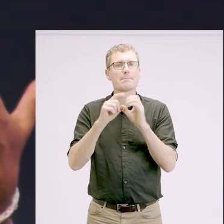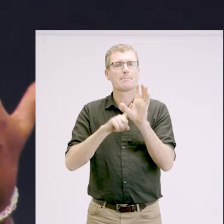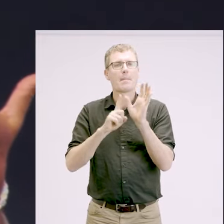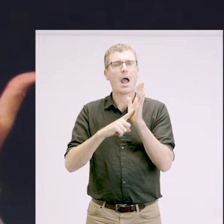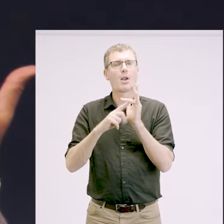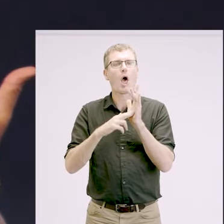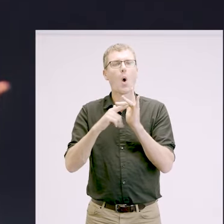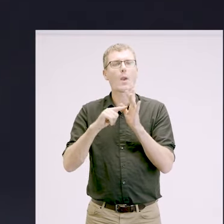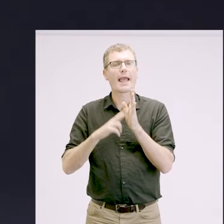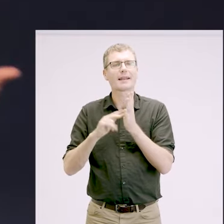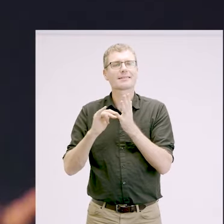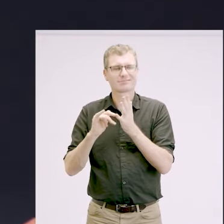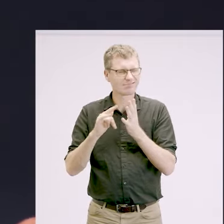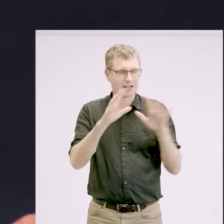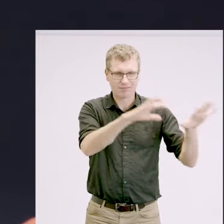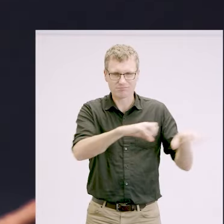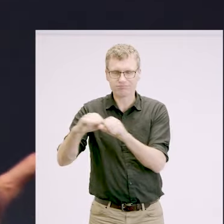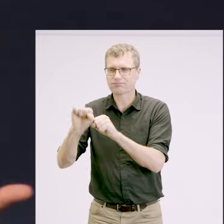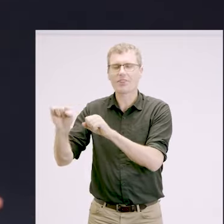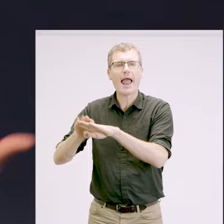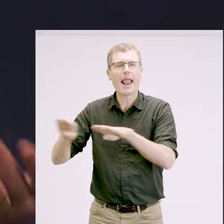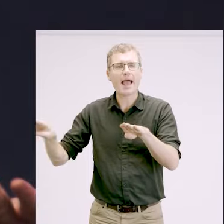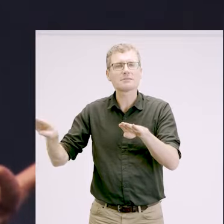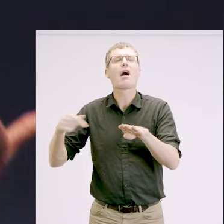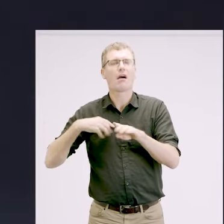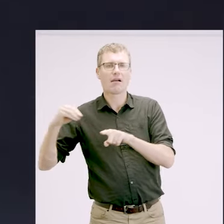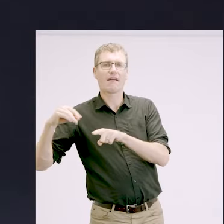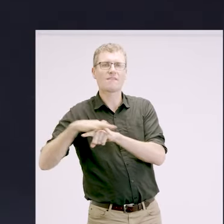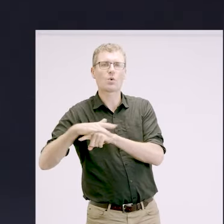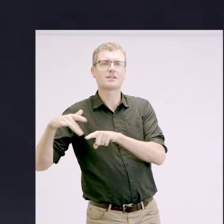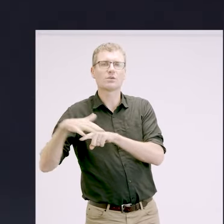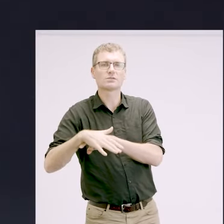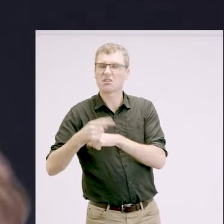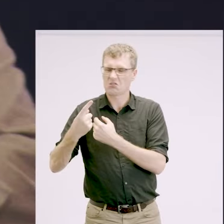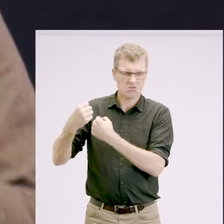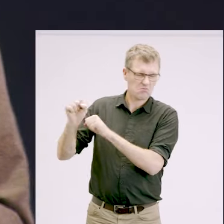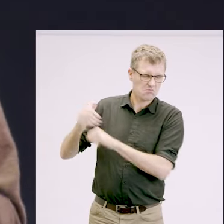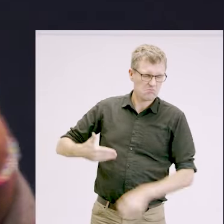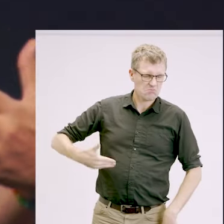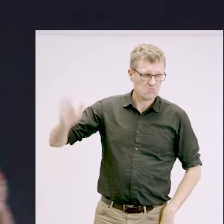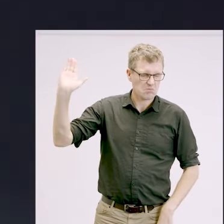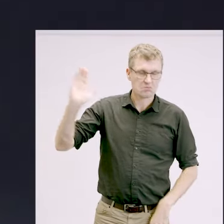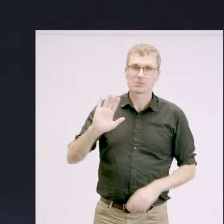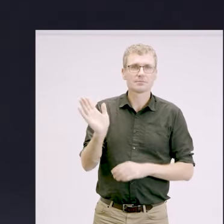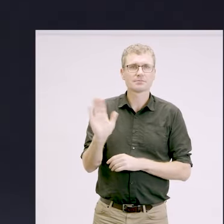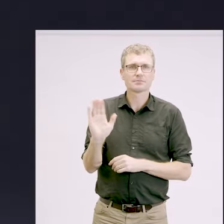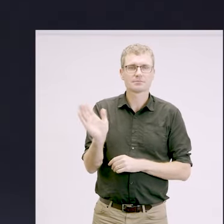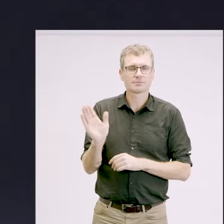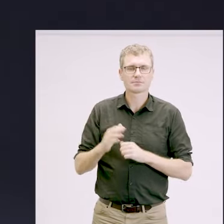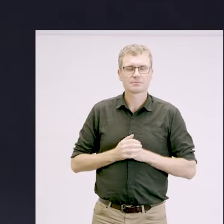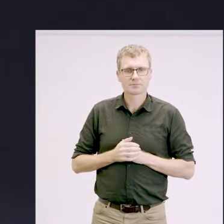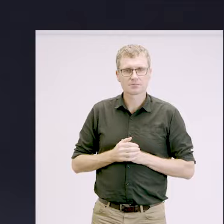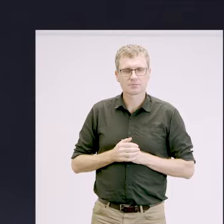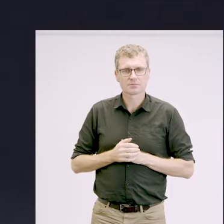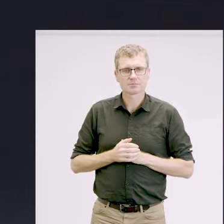what's interesting is that they're actually up for it, right? They don't refuse the king's request. They don't say, sorry, we're Israelites, we're not gonna do the